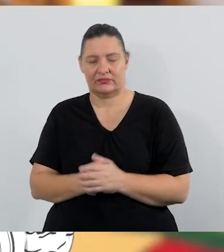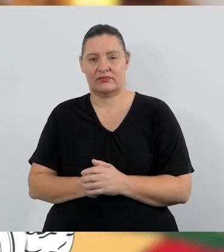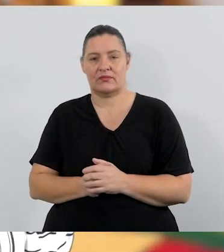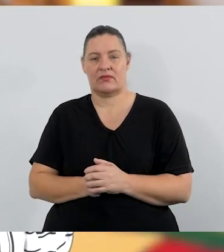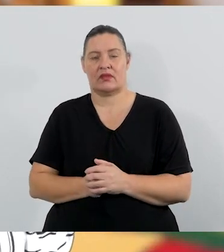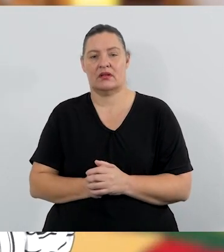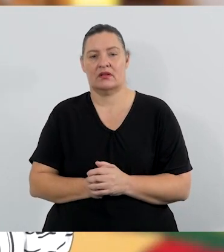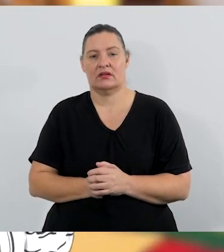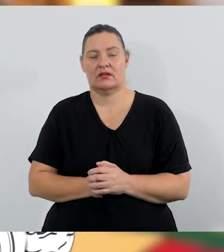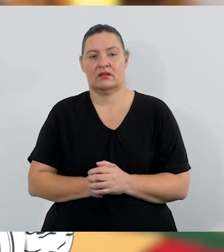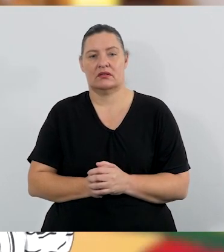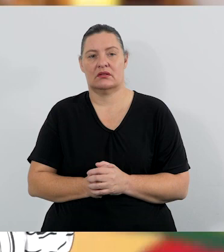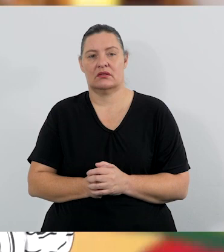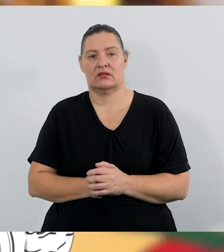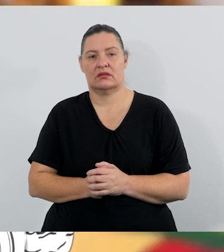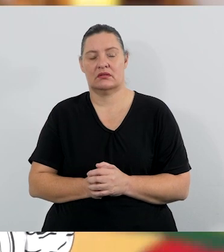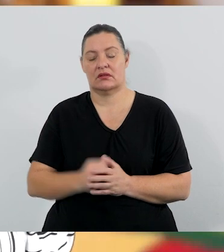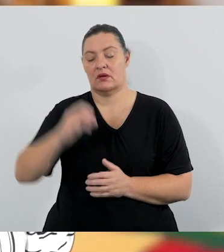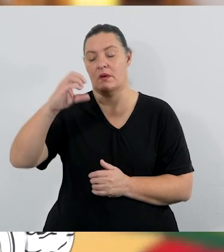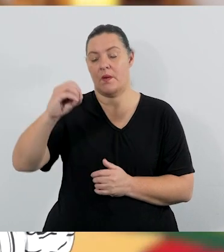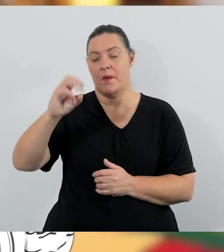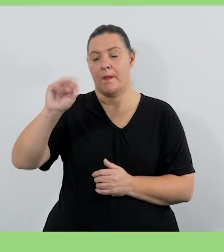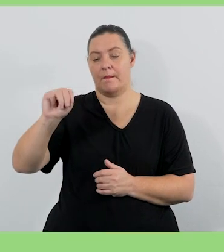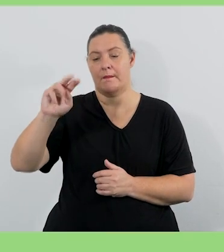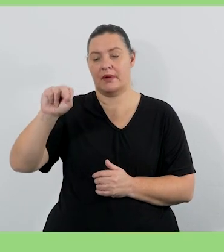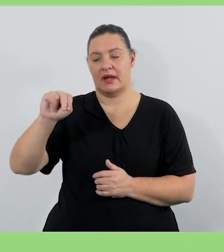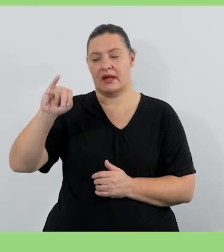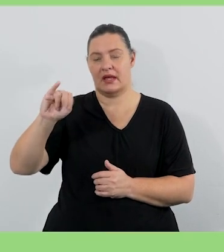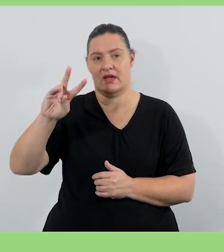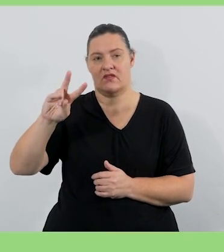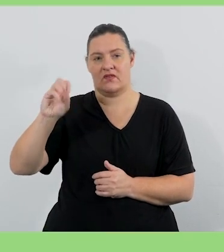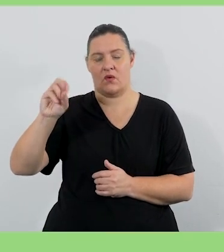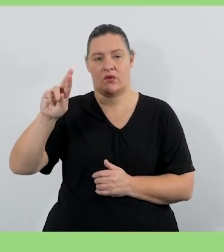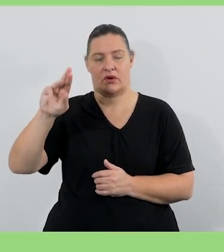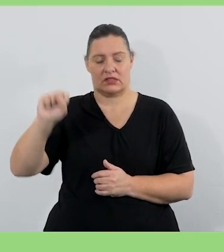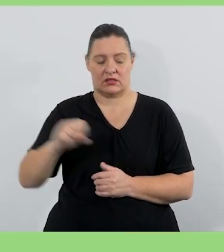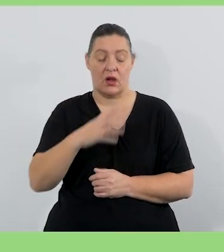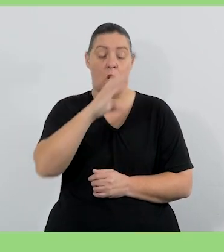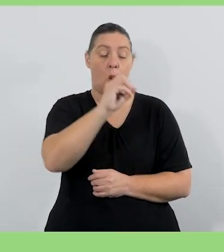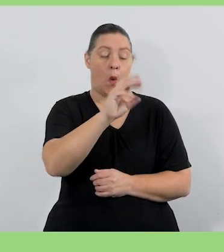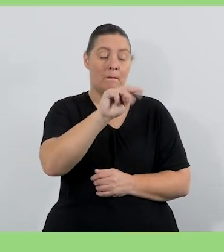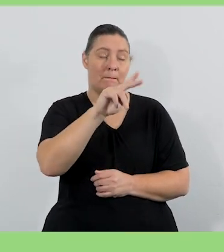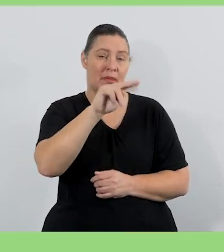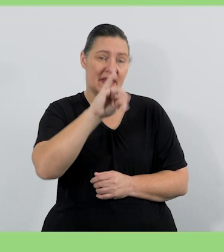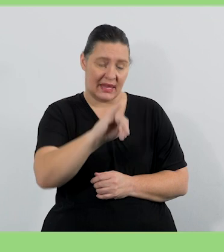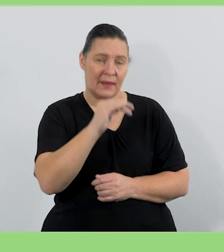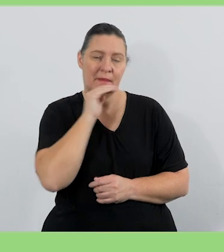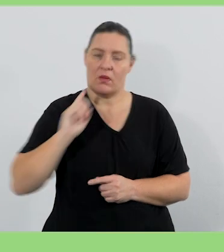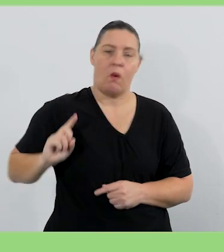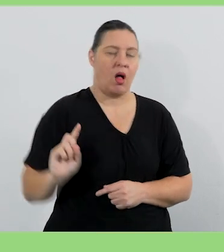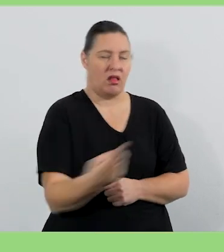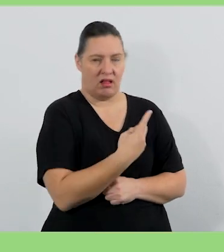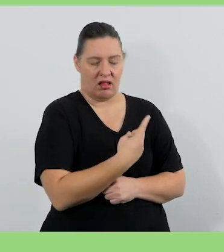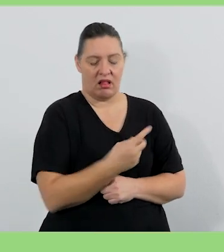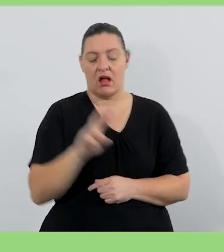of consumer, which is our omnivores. The term omni means all,